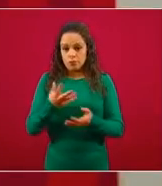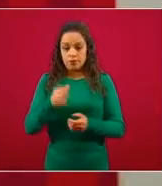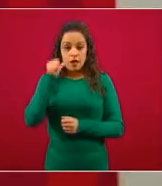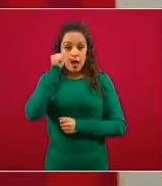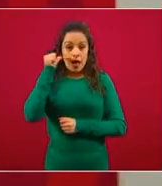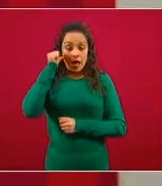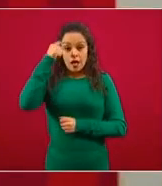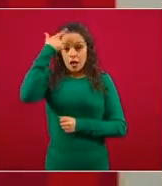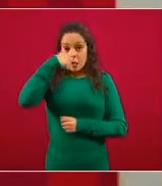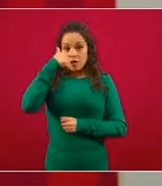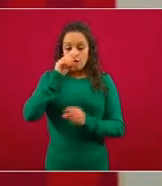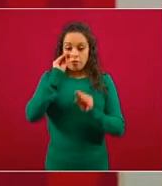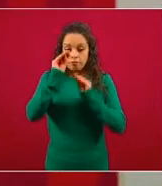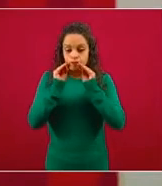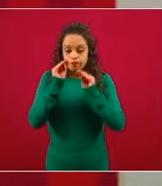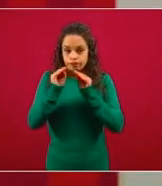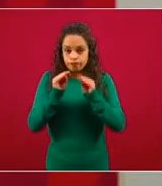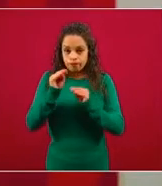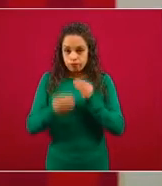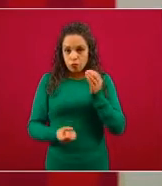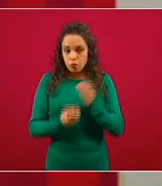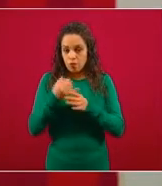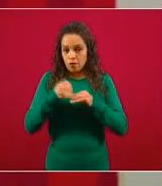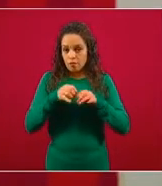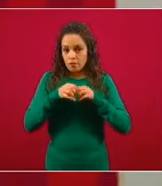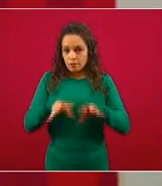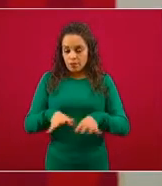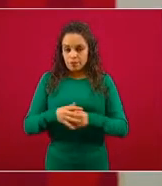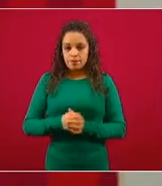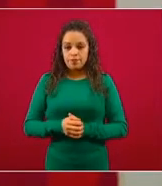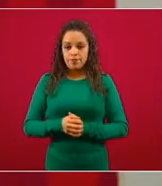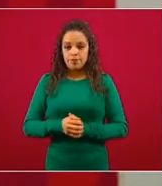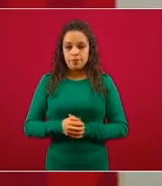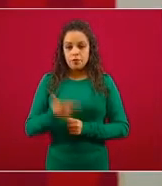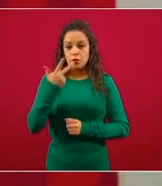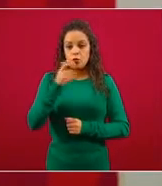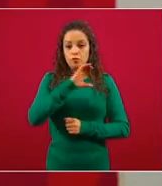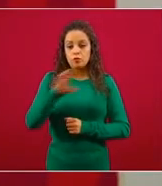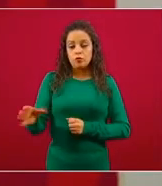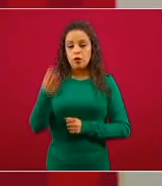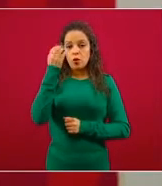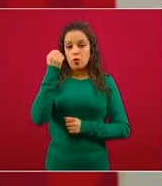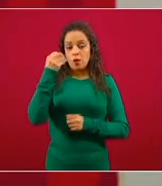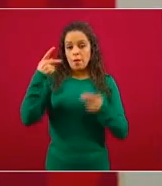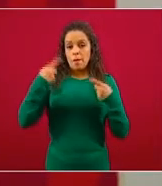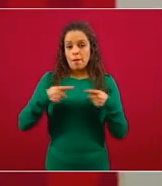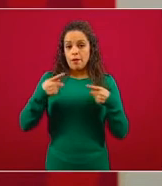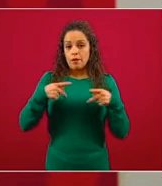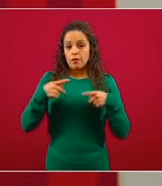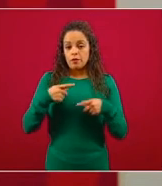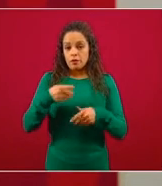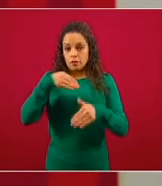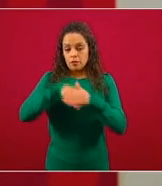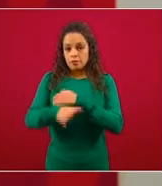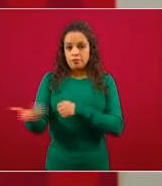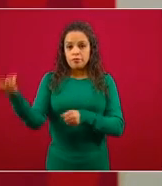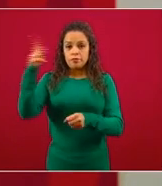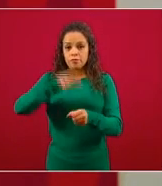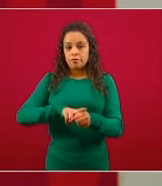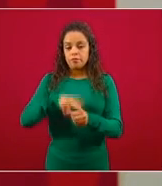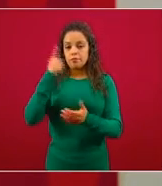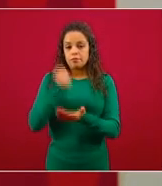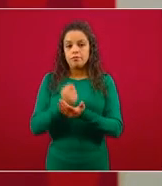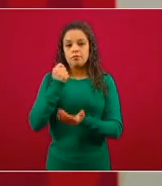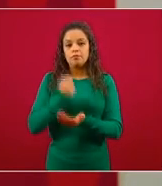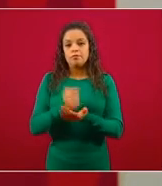last night, you must know that we're updating this every night. We have had almost